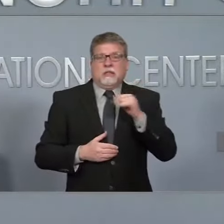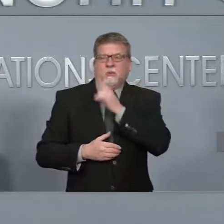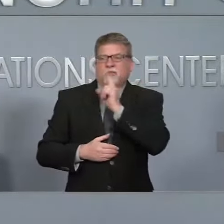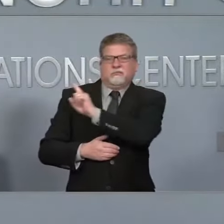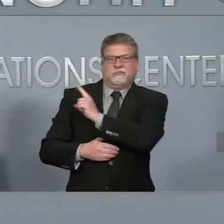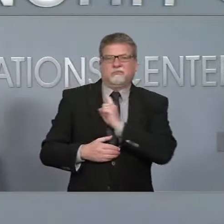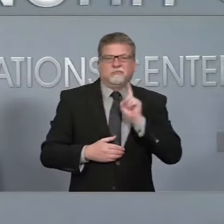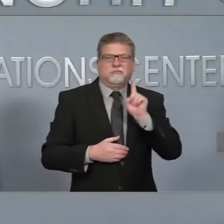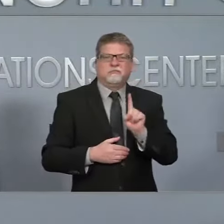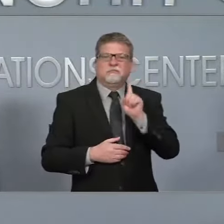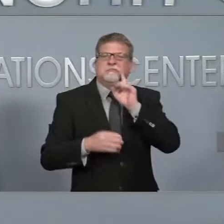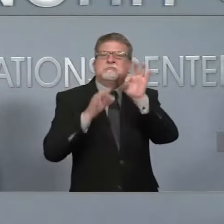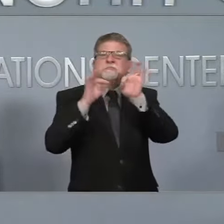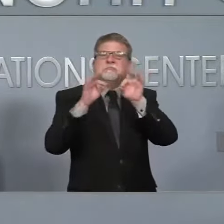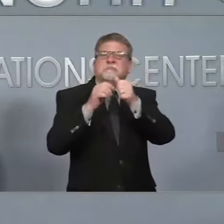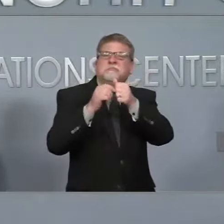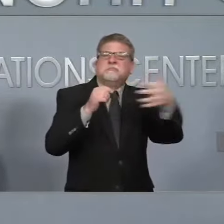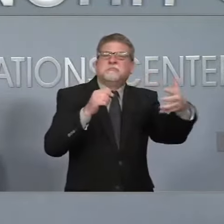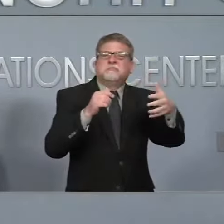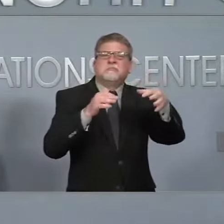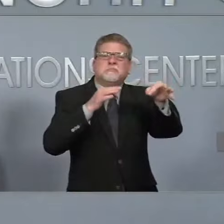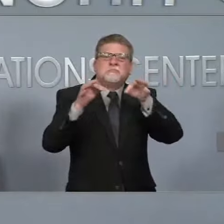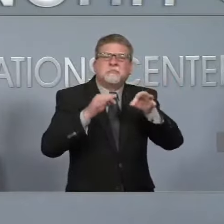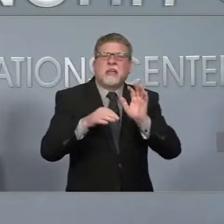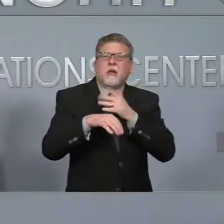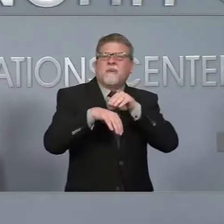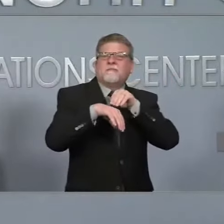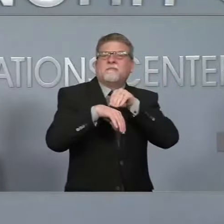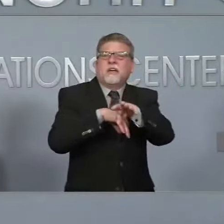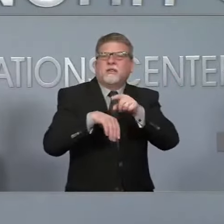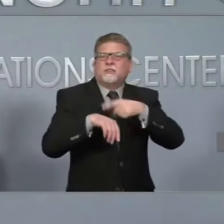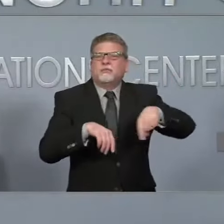ending requirements, and the latest COVID data.